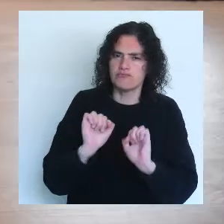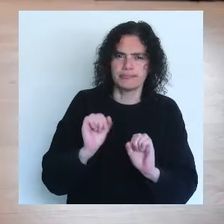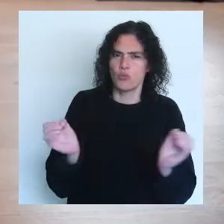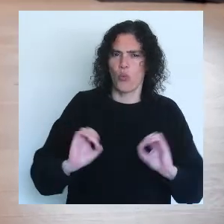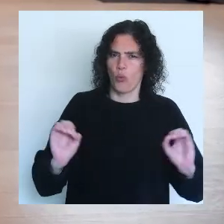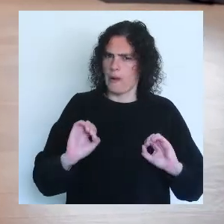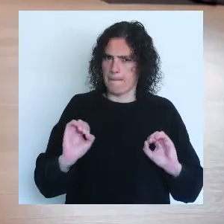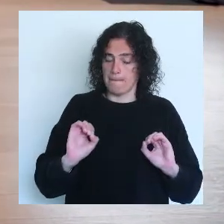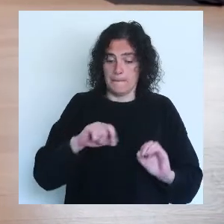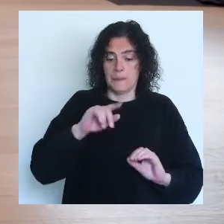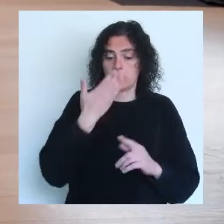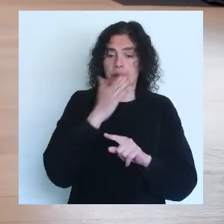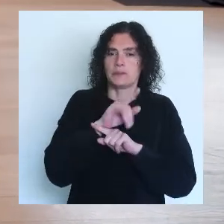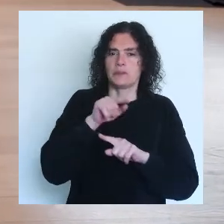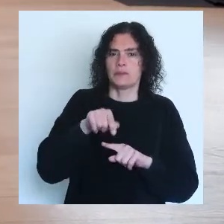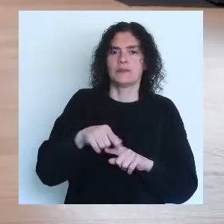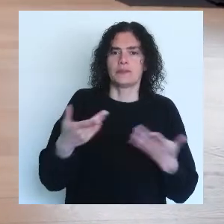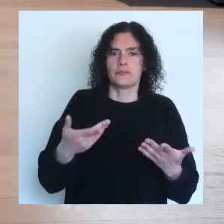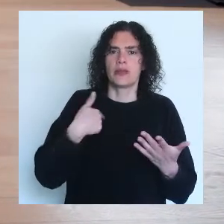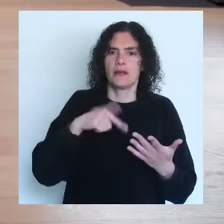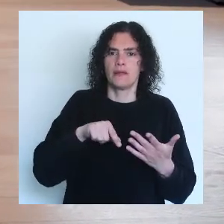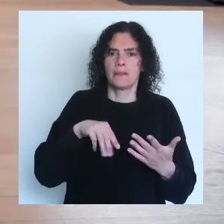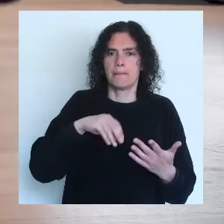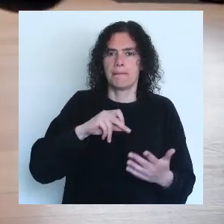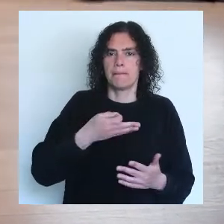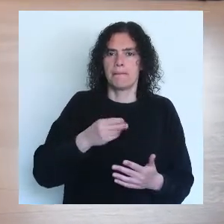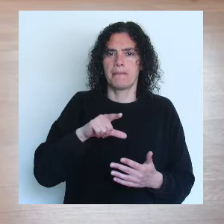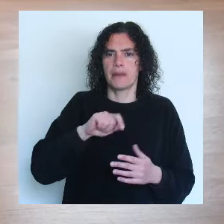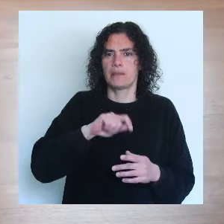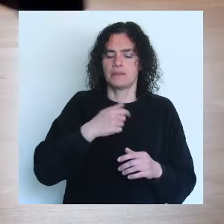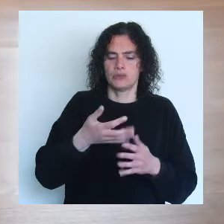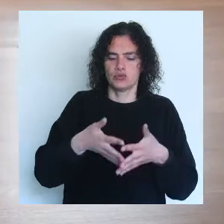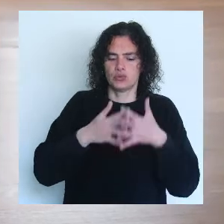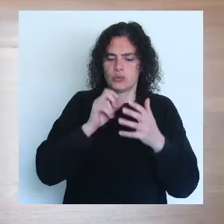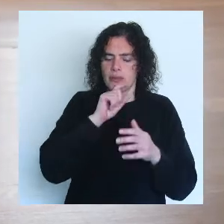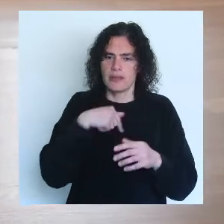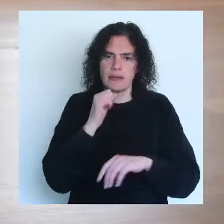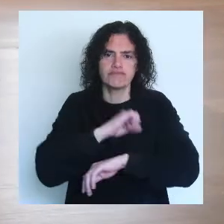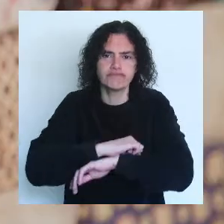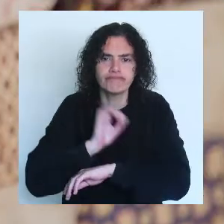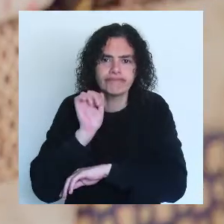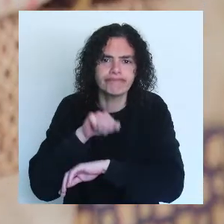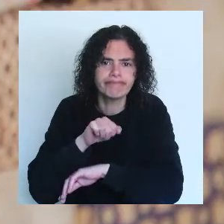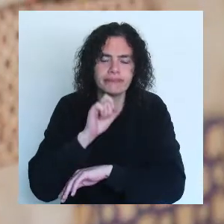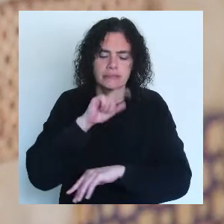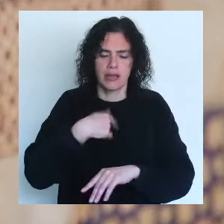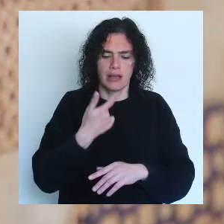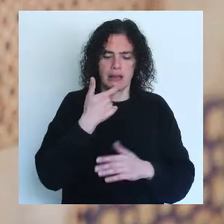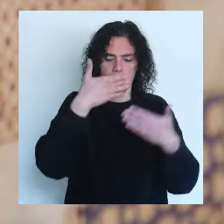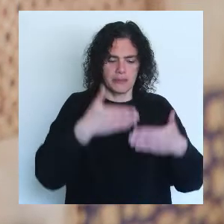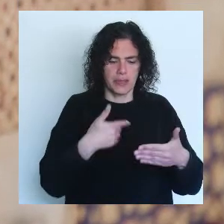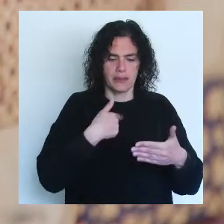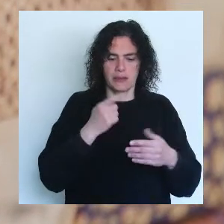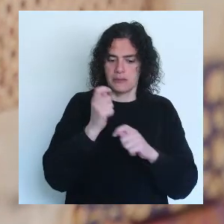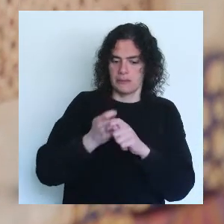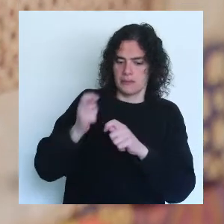their function. So, for instance, the bar is just this metal structure, and then you can lean. You have